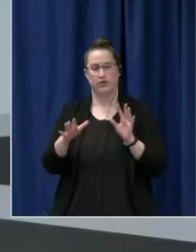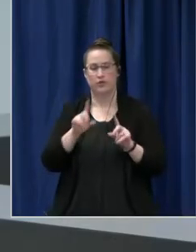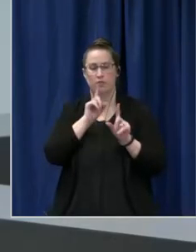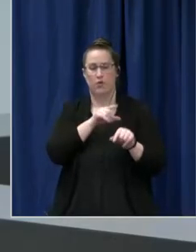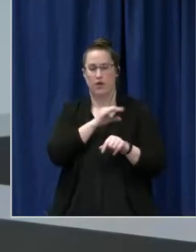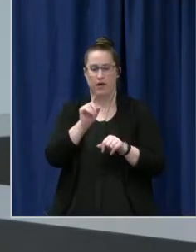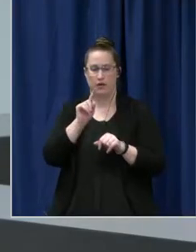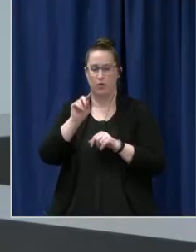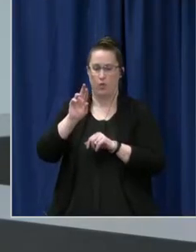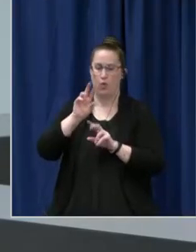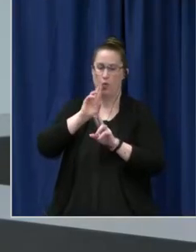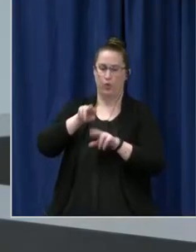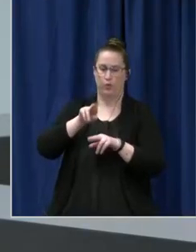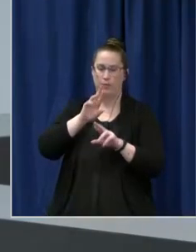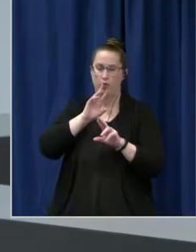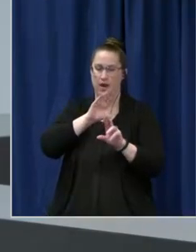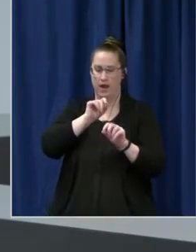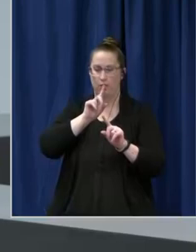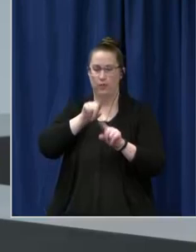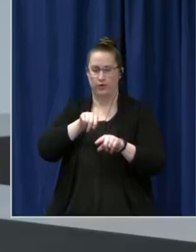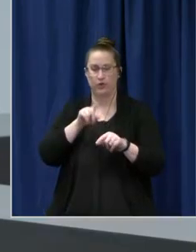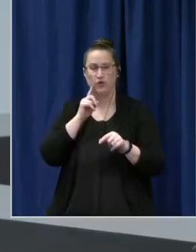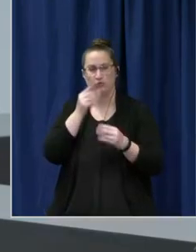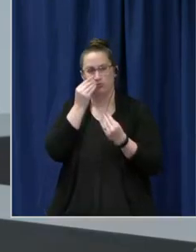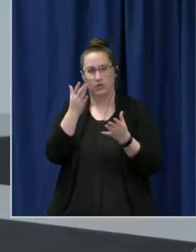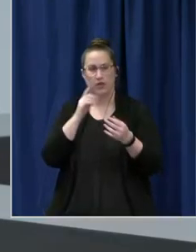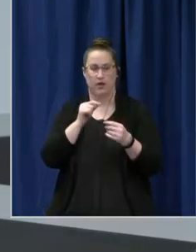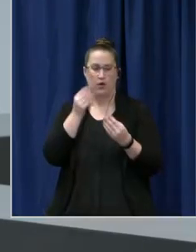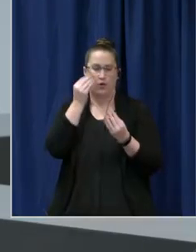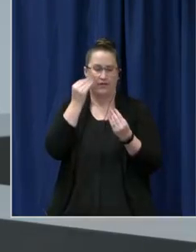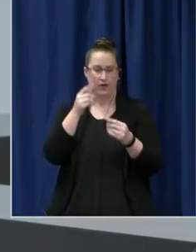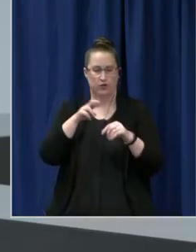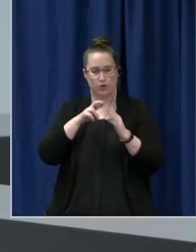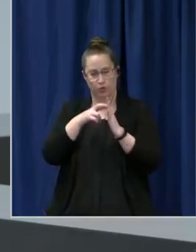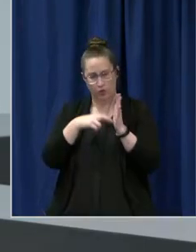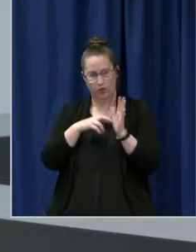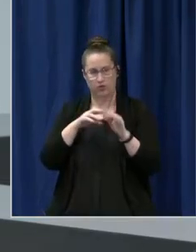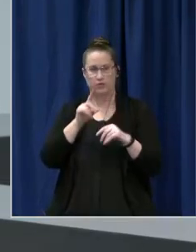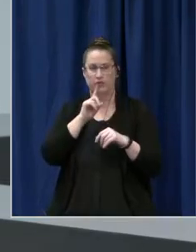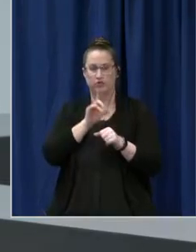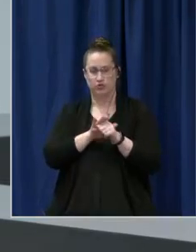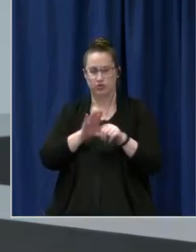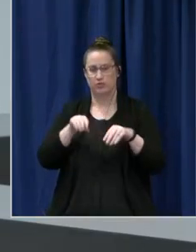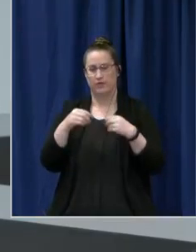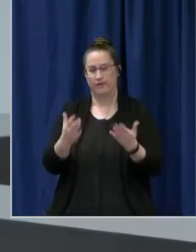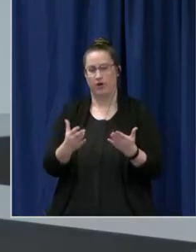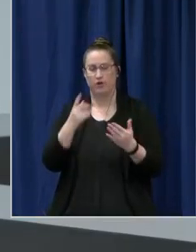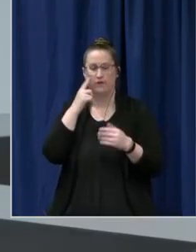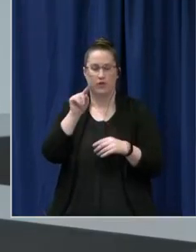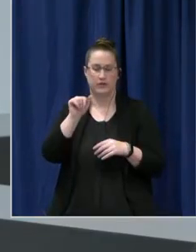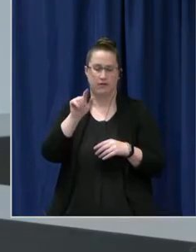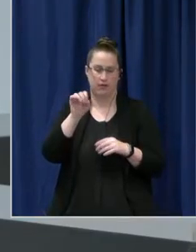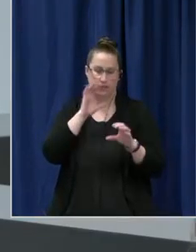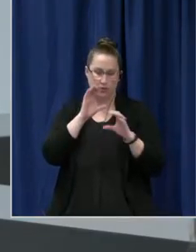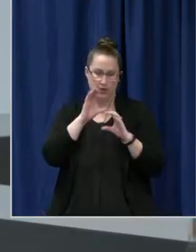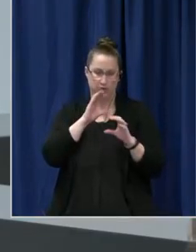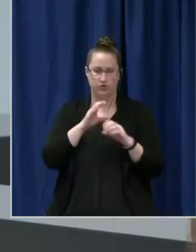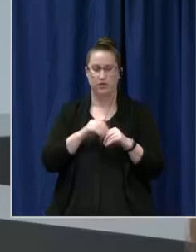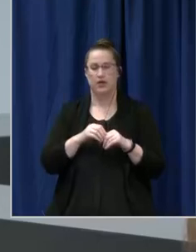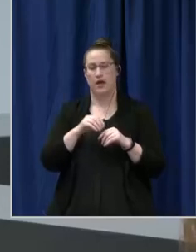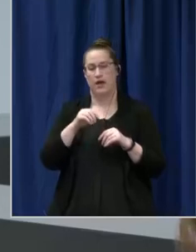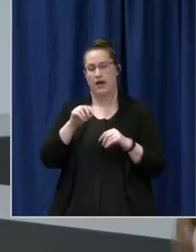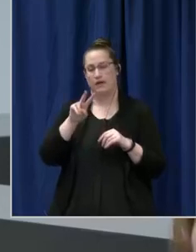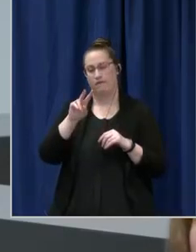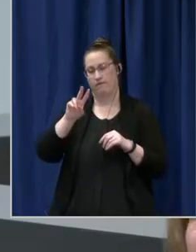breach notification rules to ensure providers of telecommunication interconnected voice over